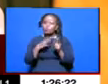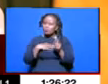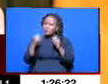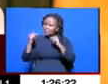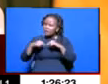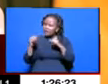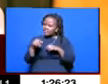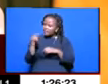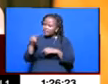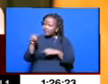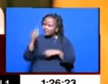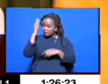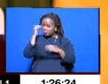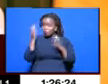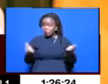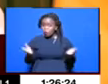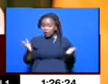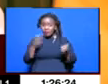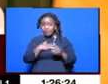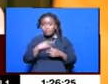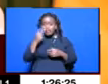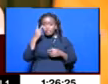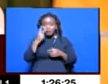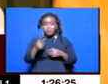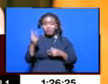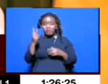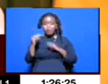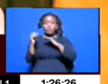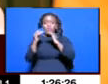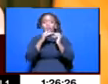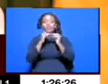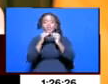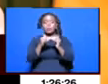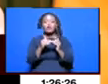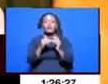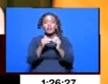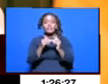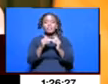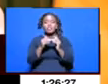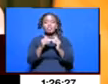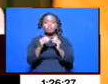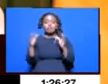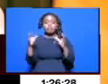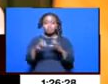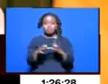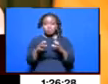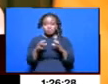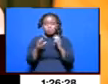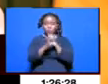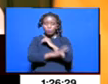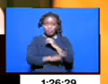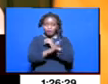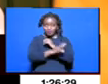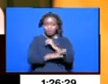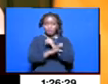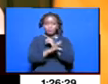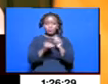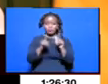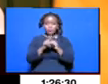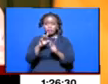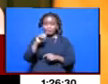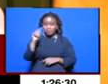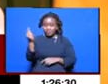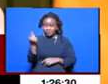Because, in my view, a democratic polity such as ours comprises of a